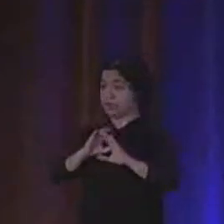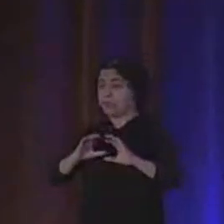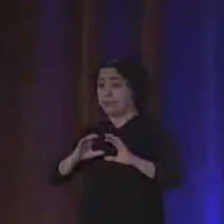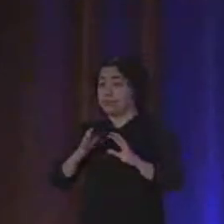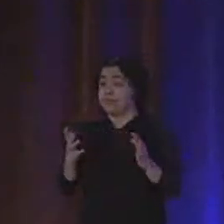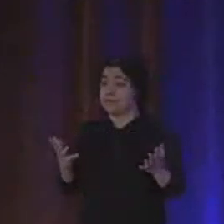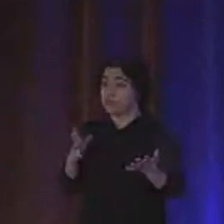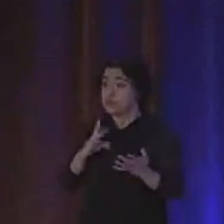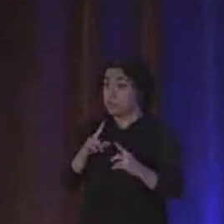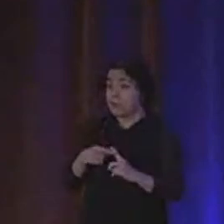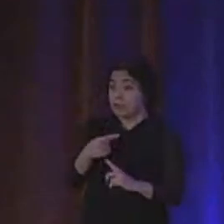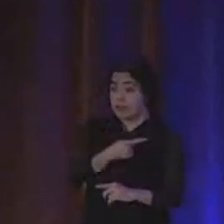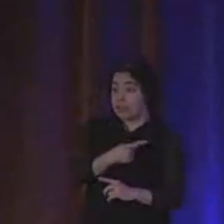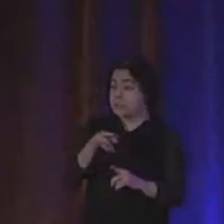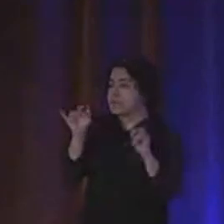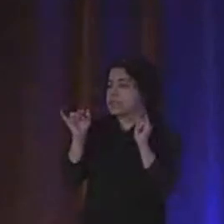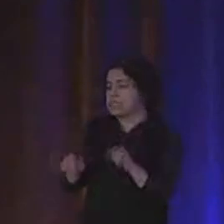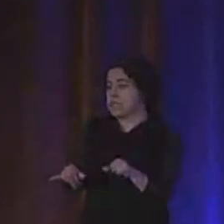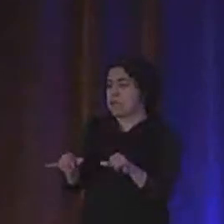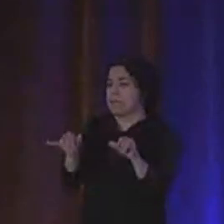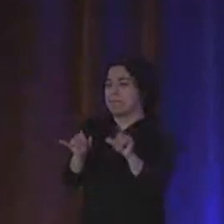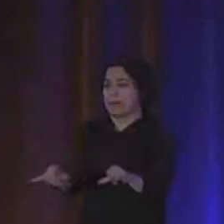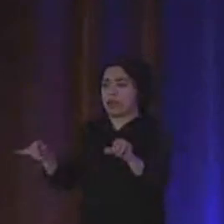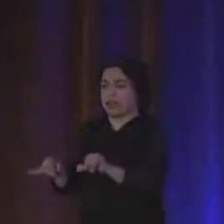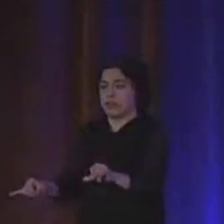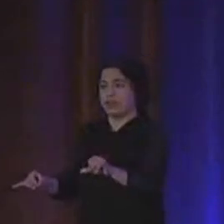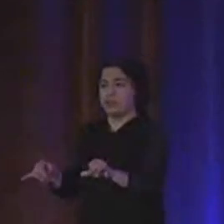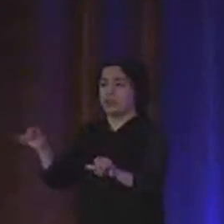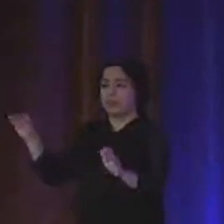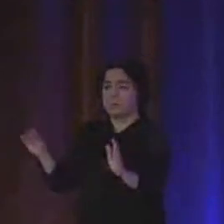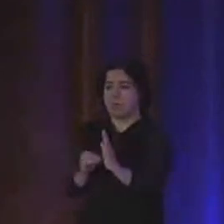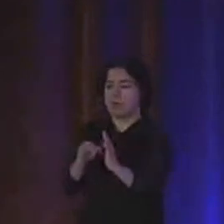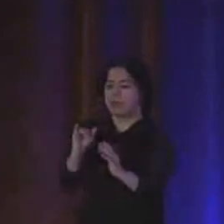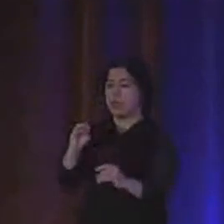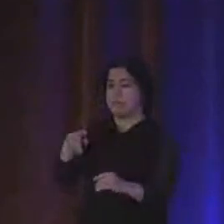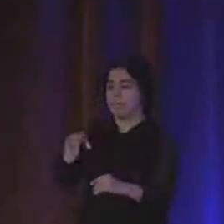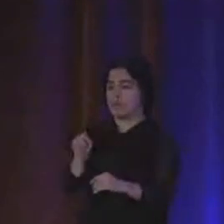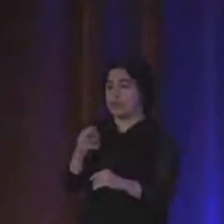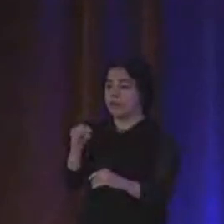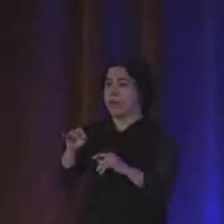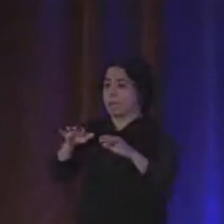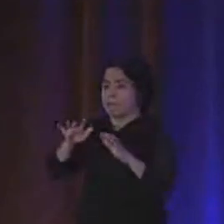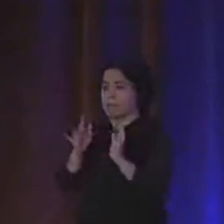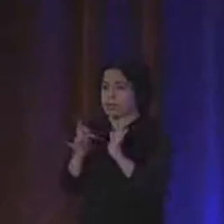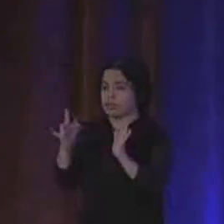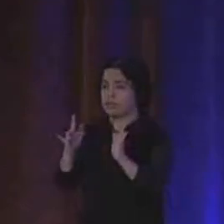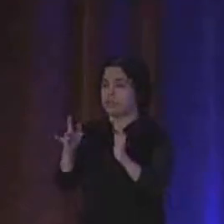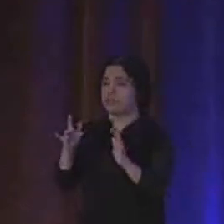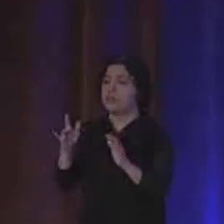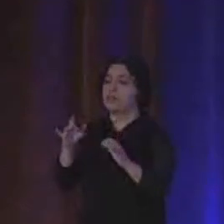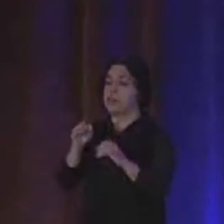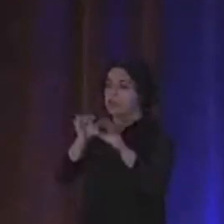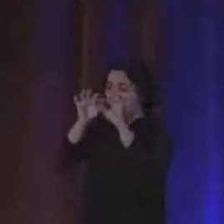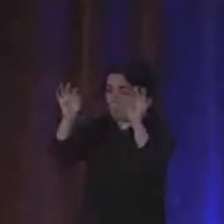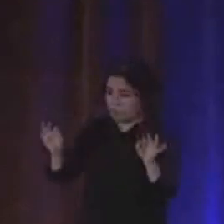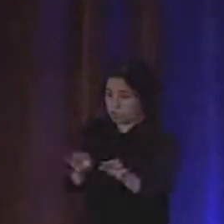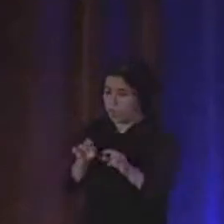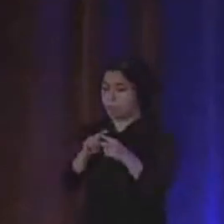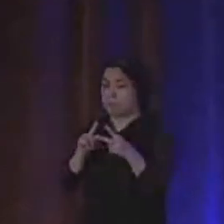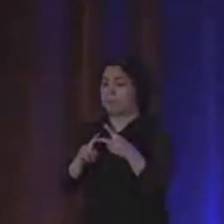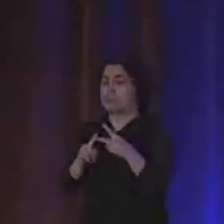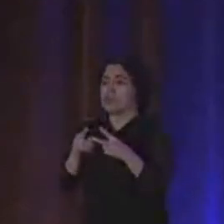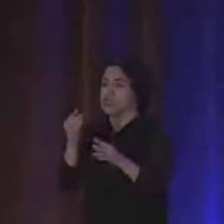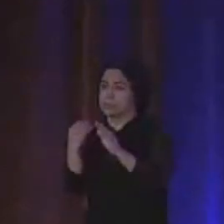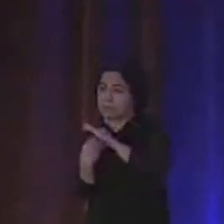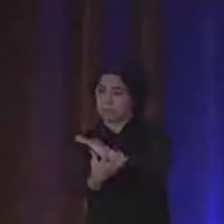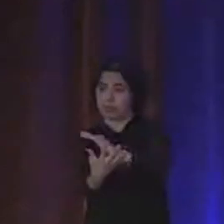is same pattern, but you can pass in an input and a button. And with this, you can pass in a form, pass in on submit,